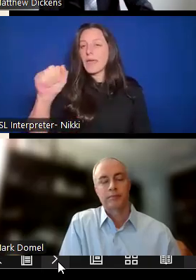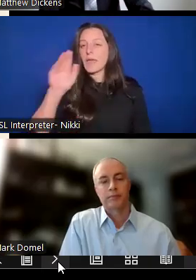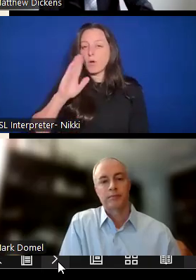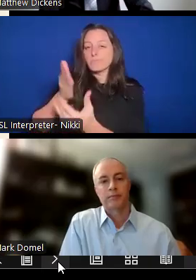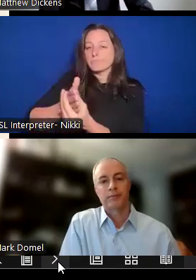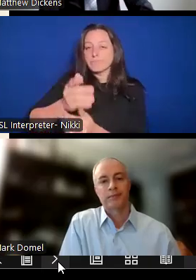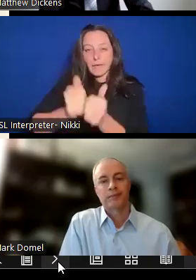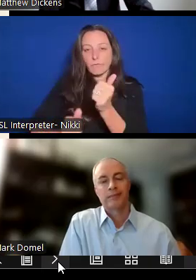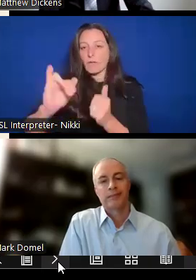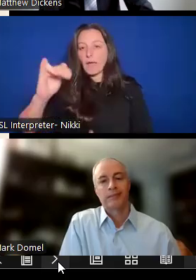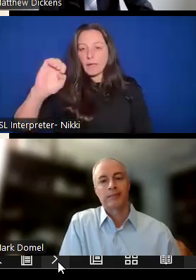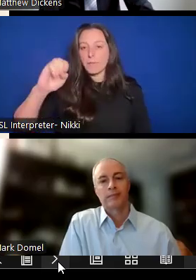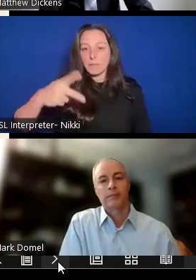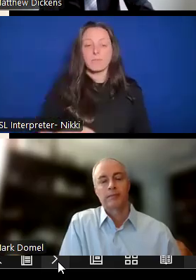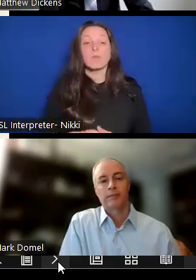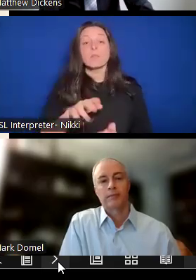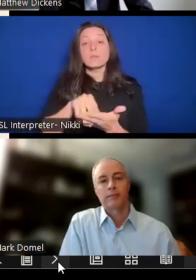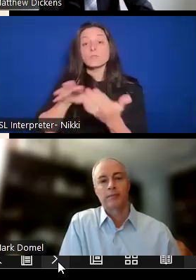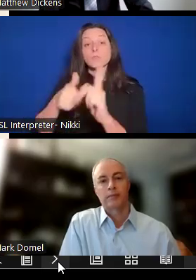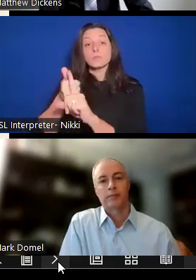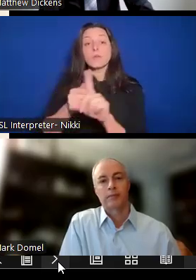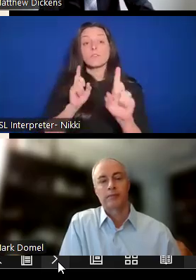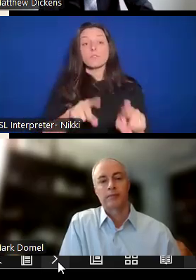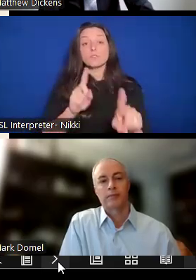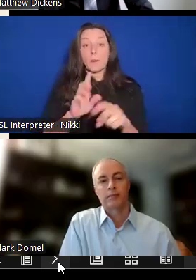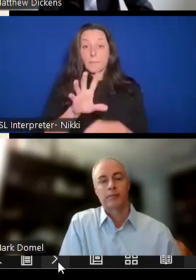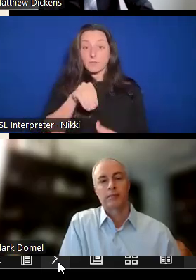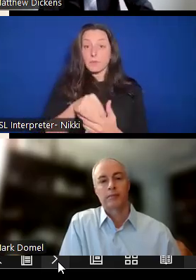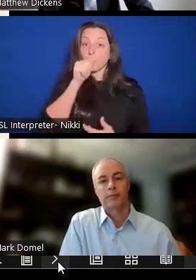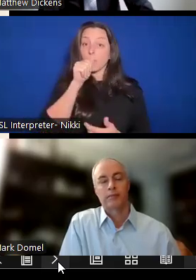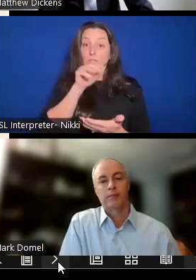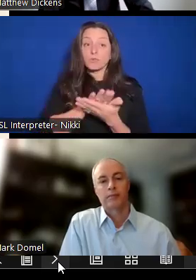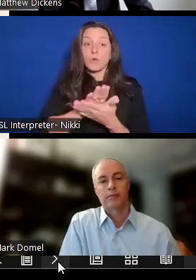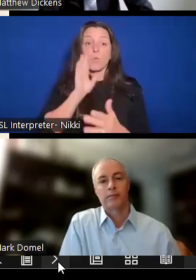TEA. Students attending a participating private school receive